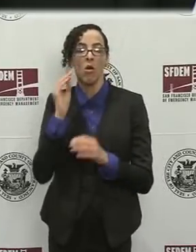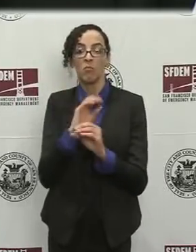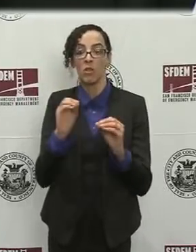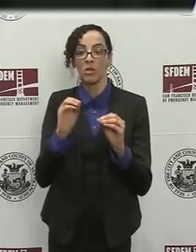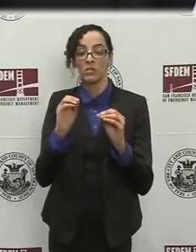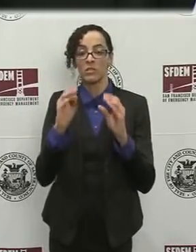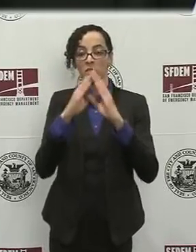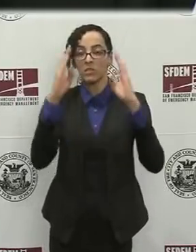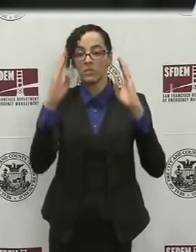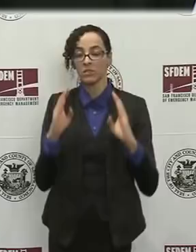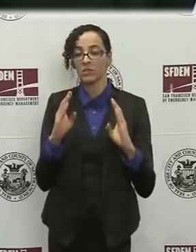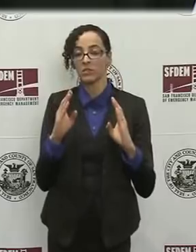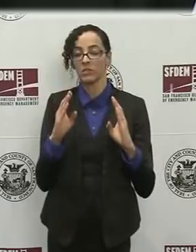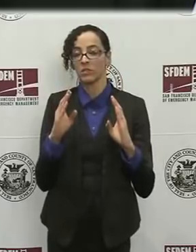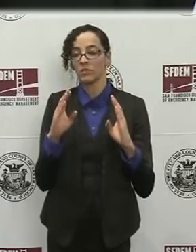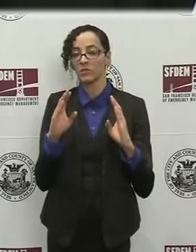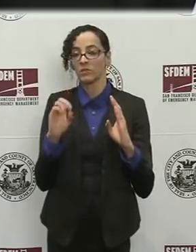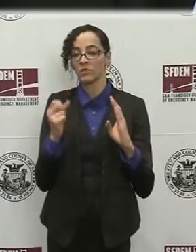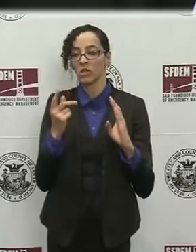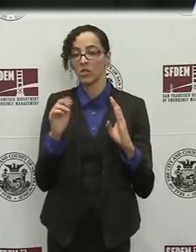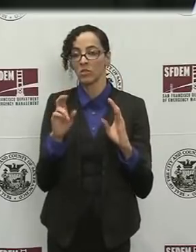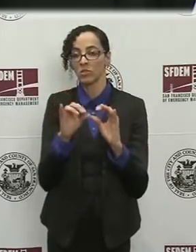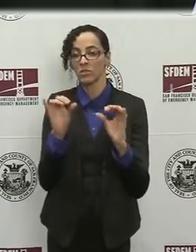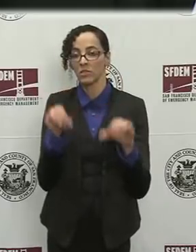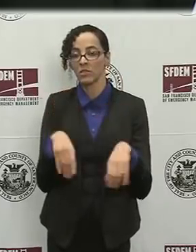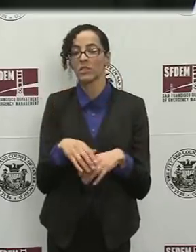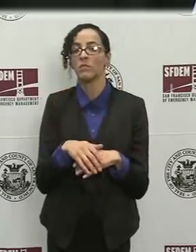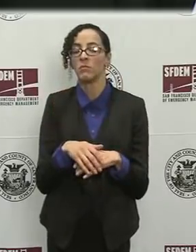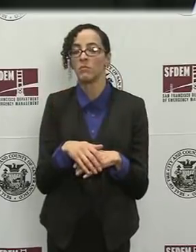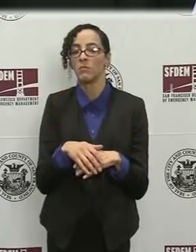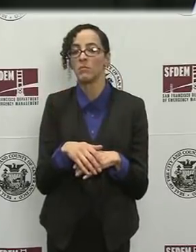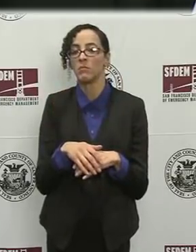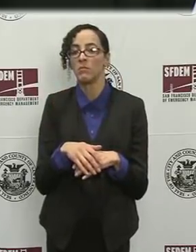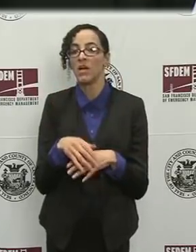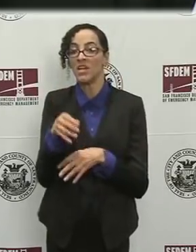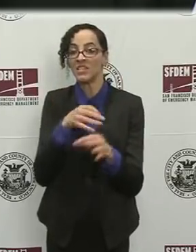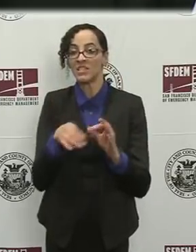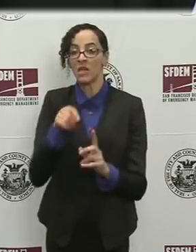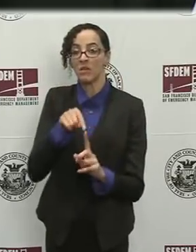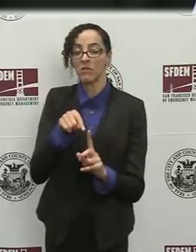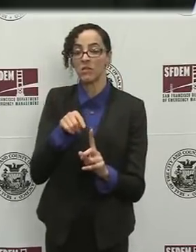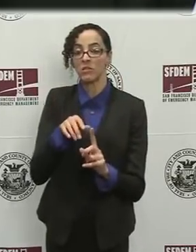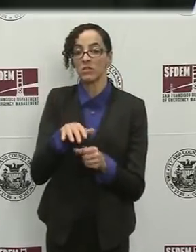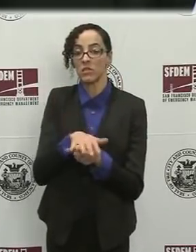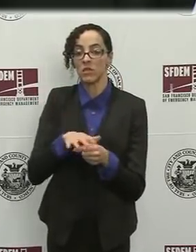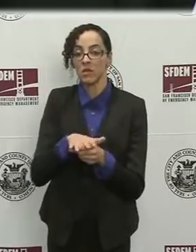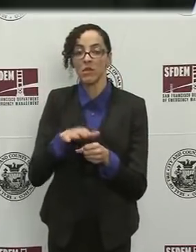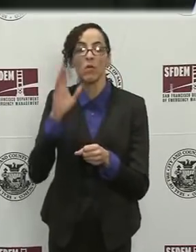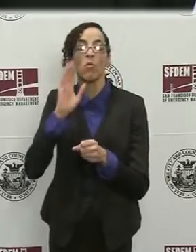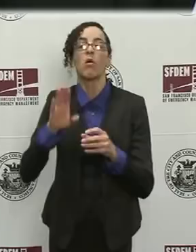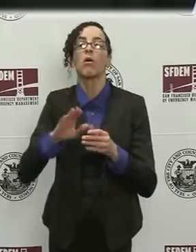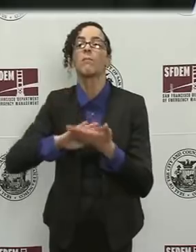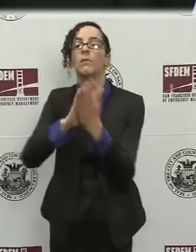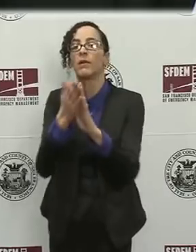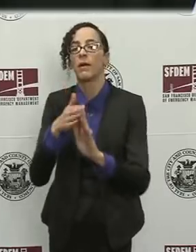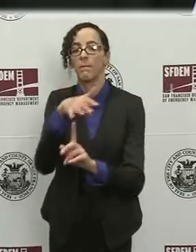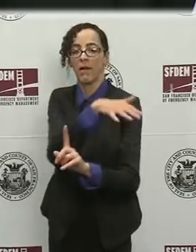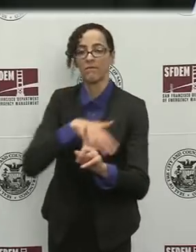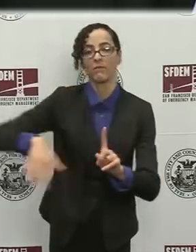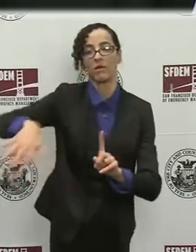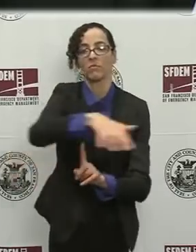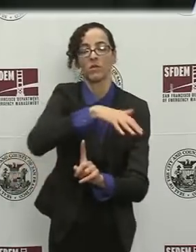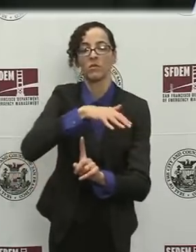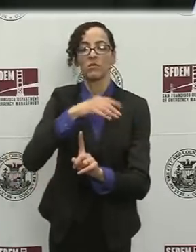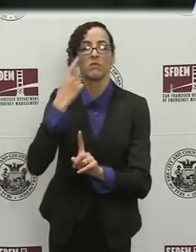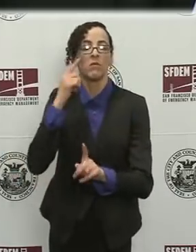instead serve as a shelter environment for individuals who have either tested negative